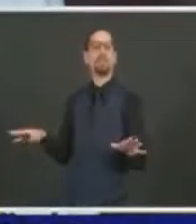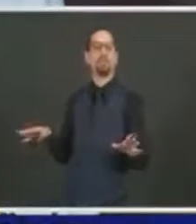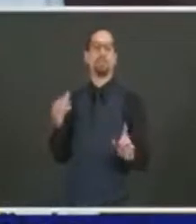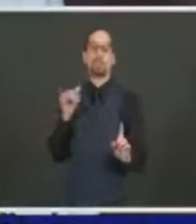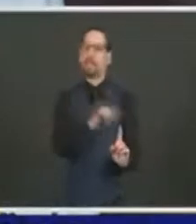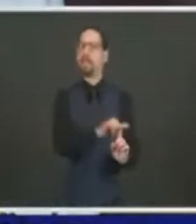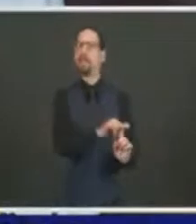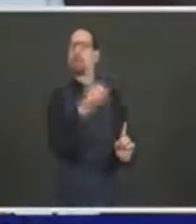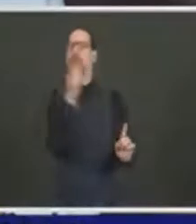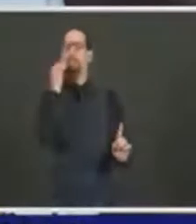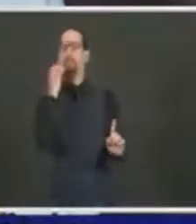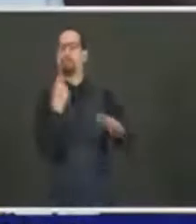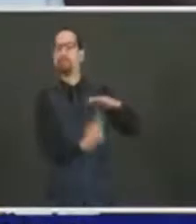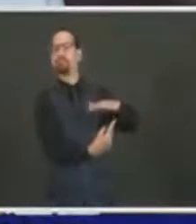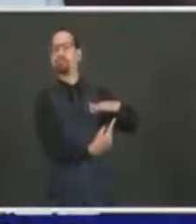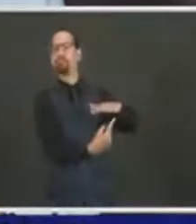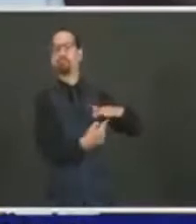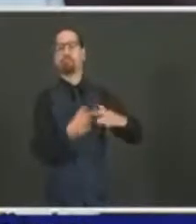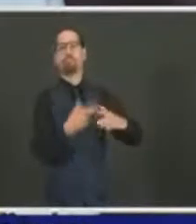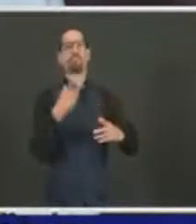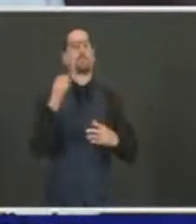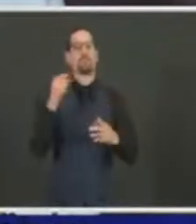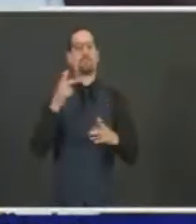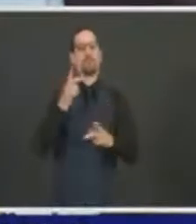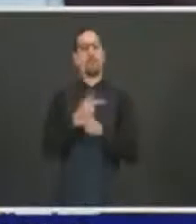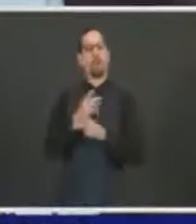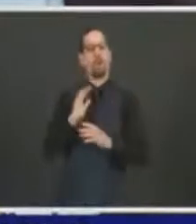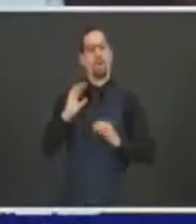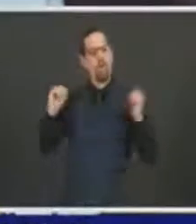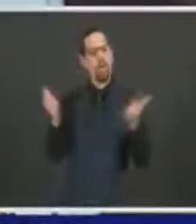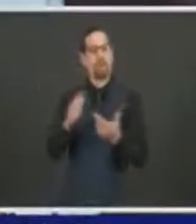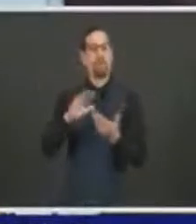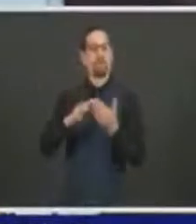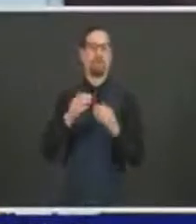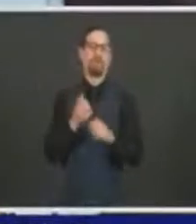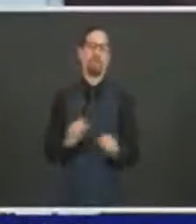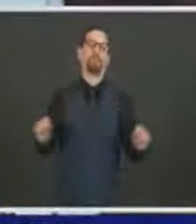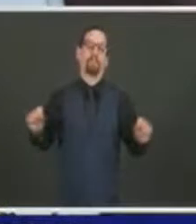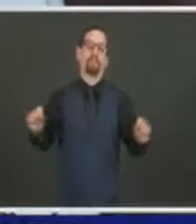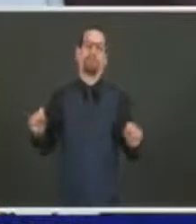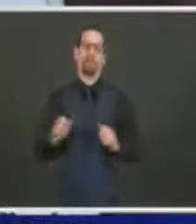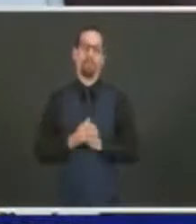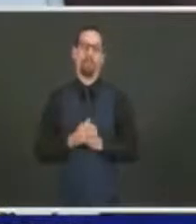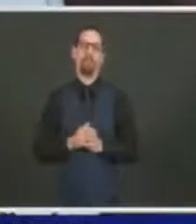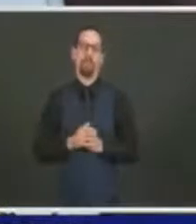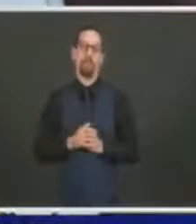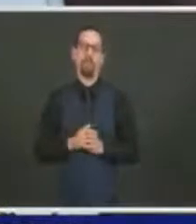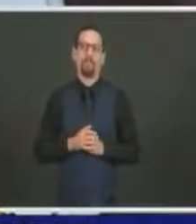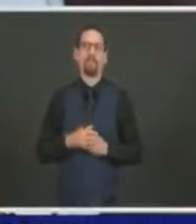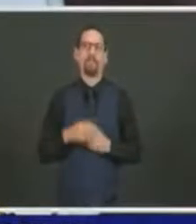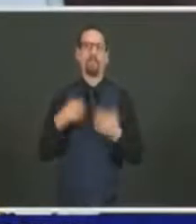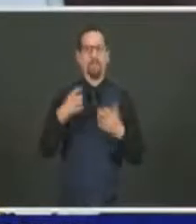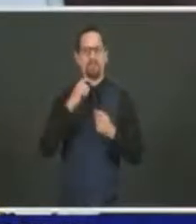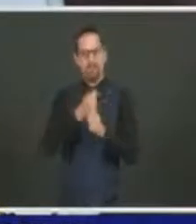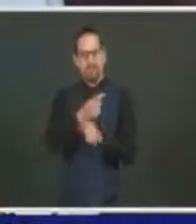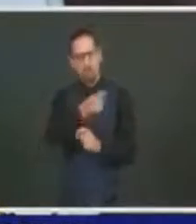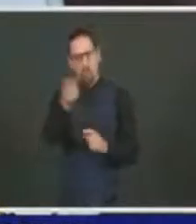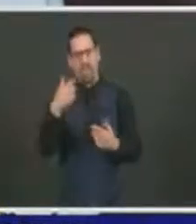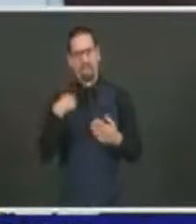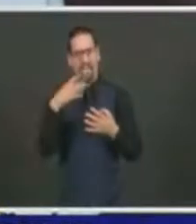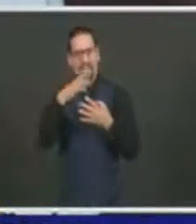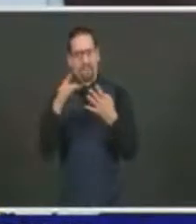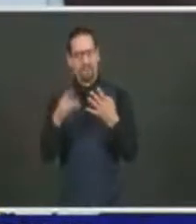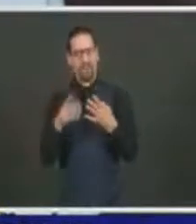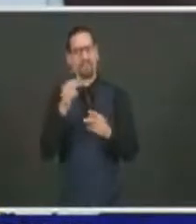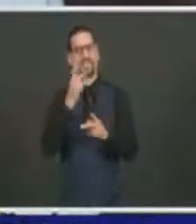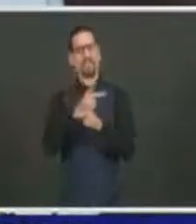in your community safe. So we want people to have options, and we want you to remain informed about what will work best. With